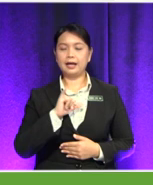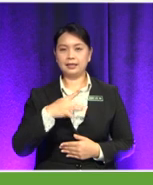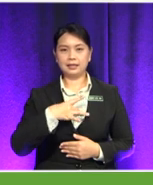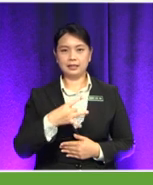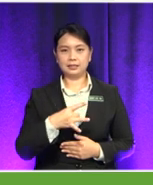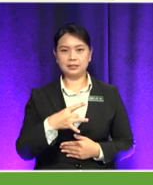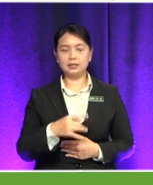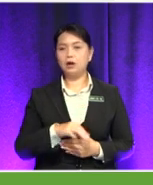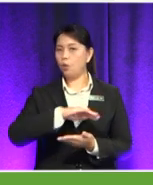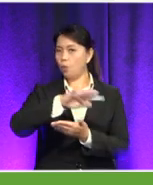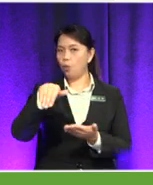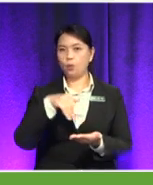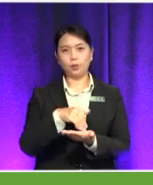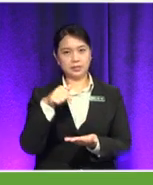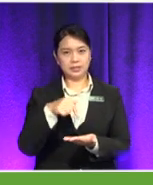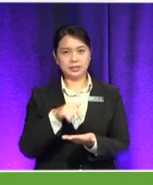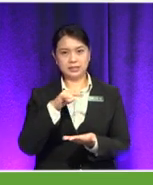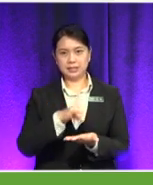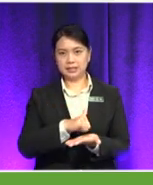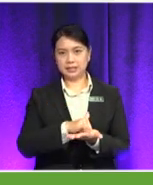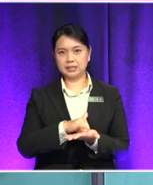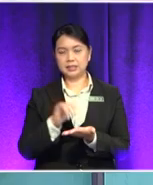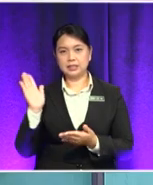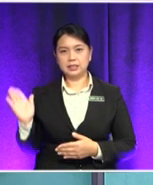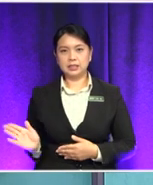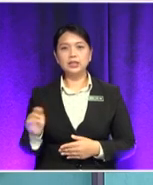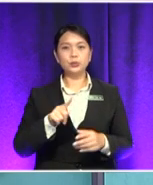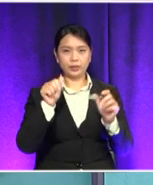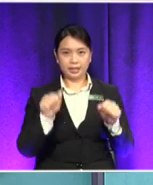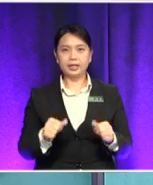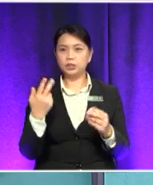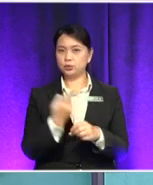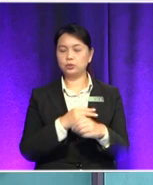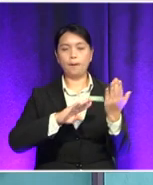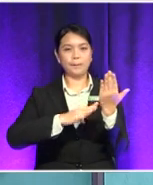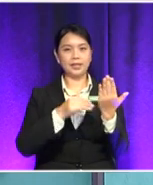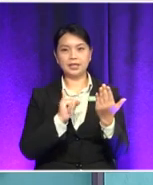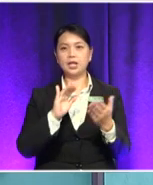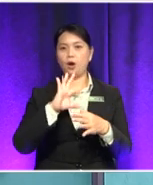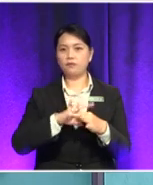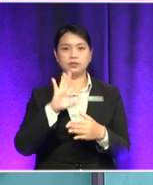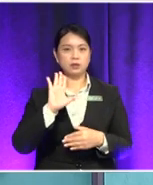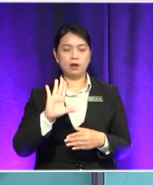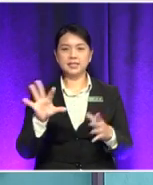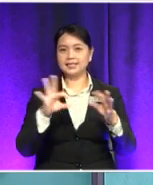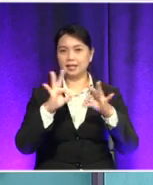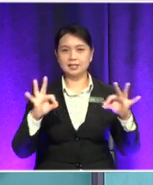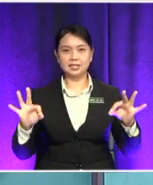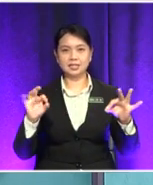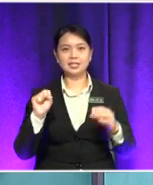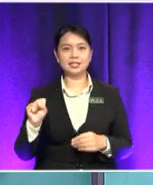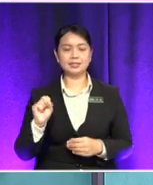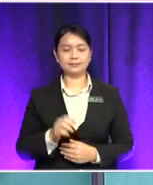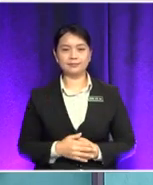you can use in the beginning of your sentences. Okay, so, shall